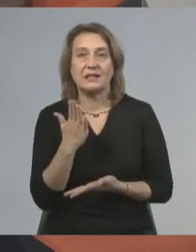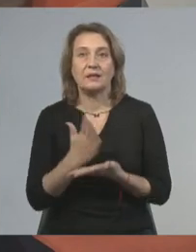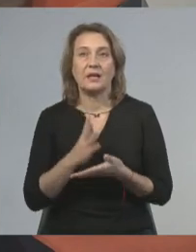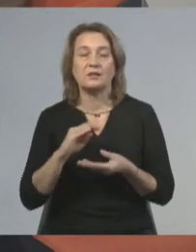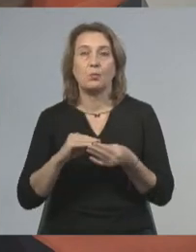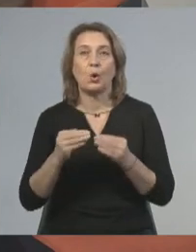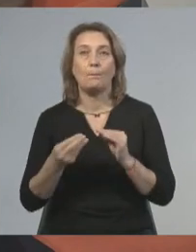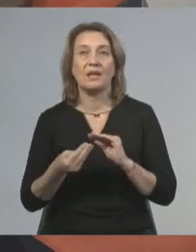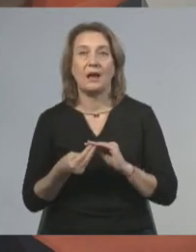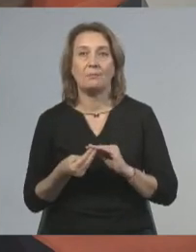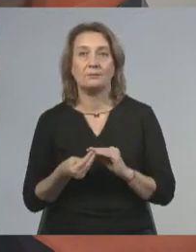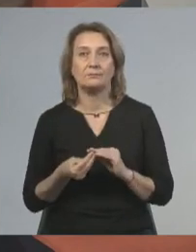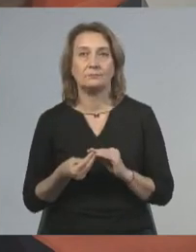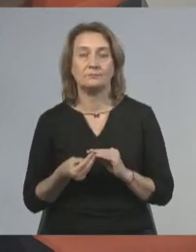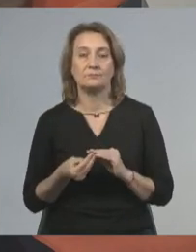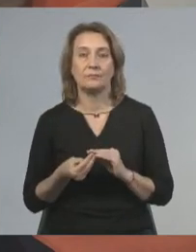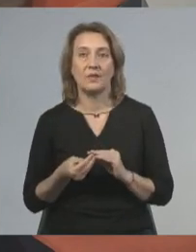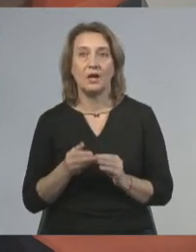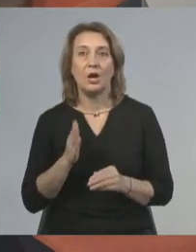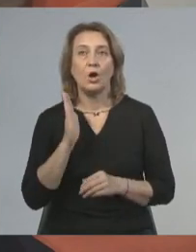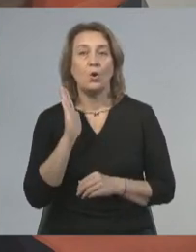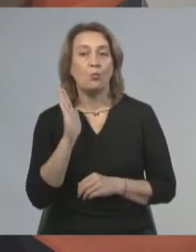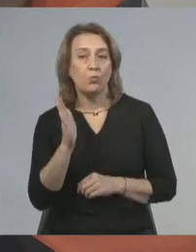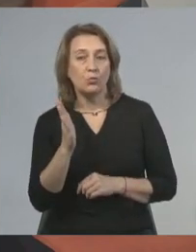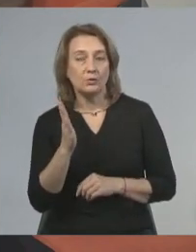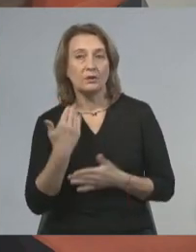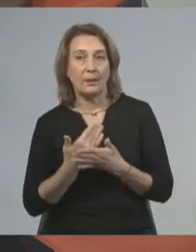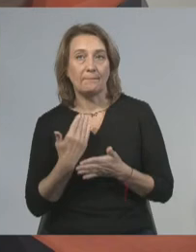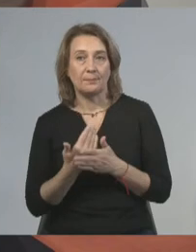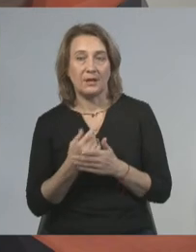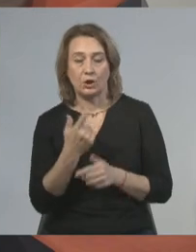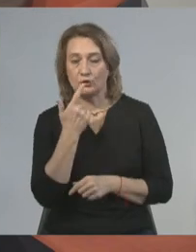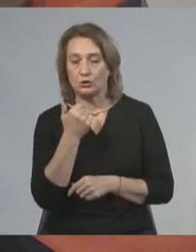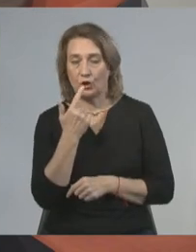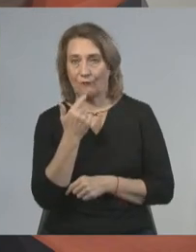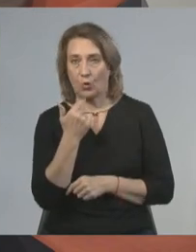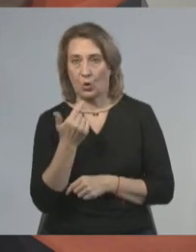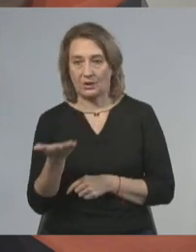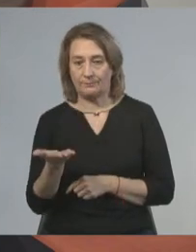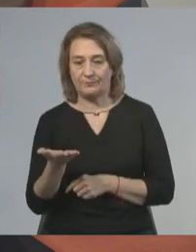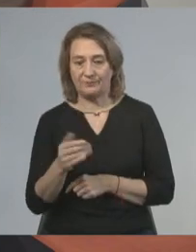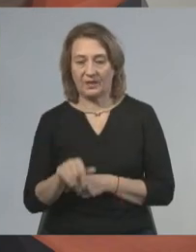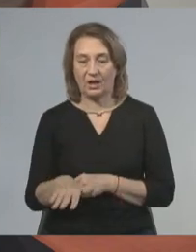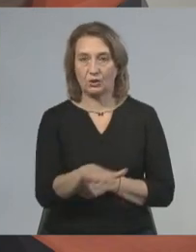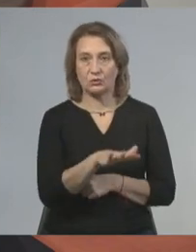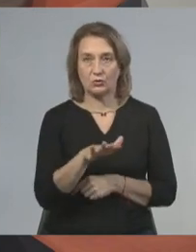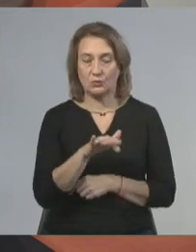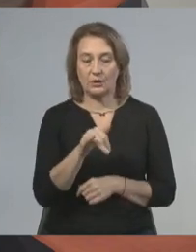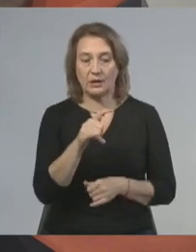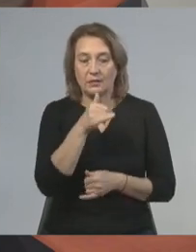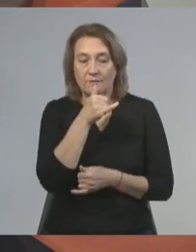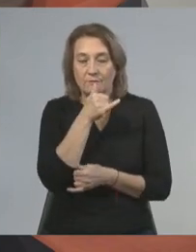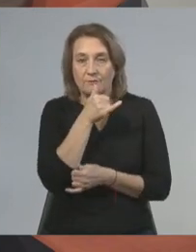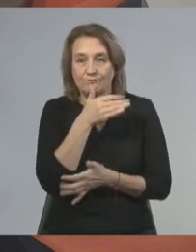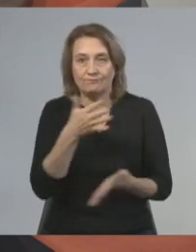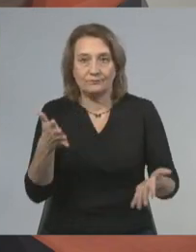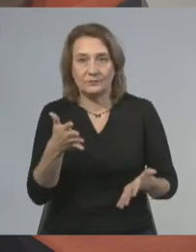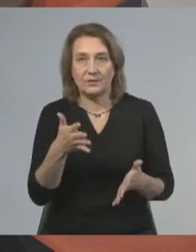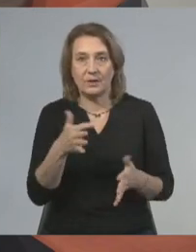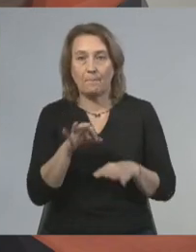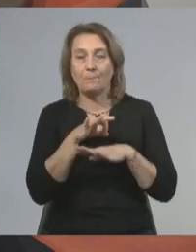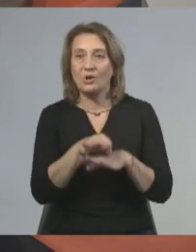so is there a problem that if there is a red zone and no possibility to